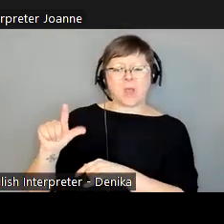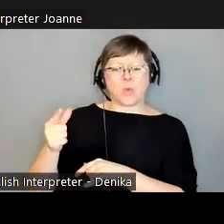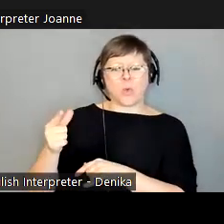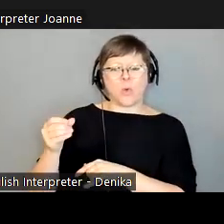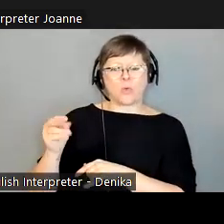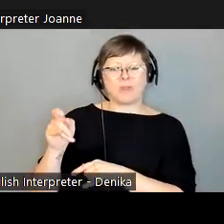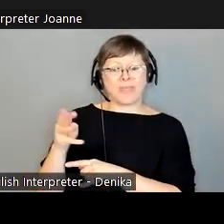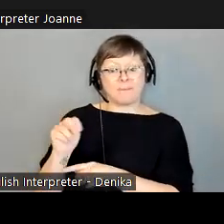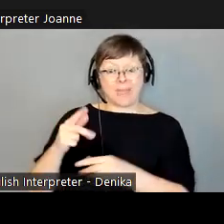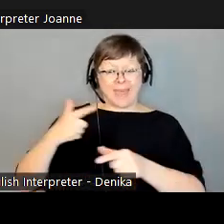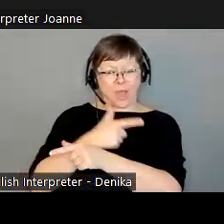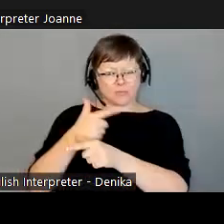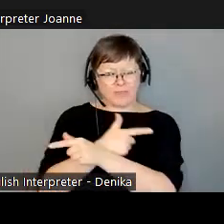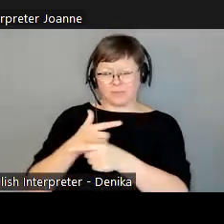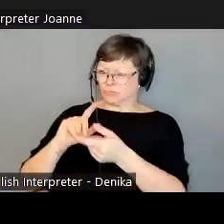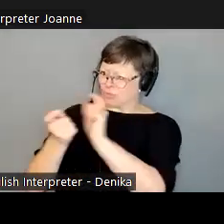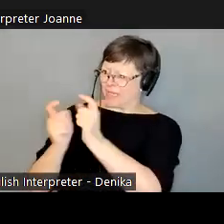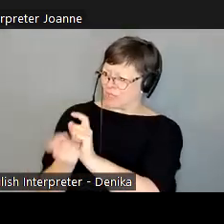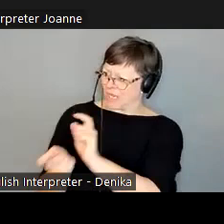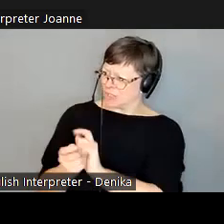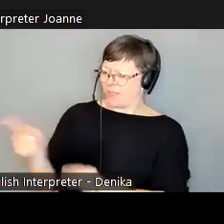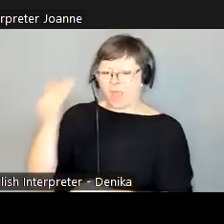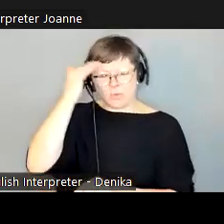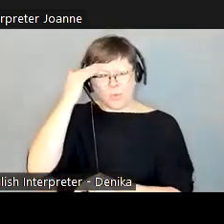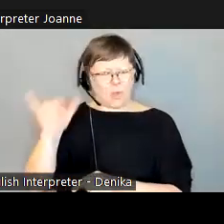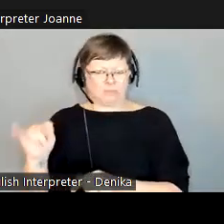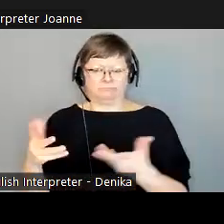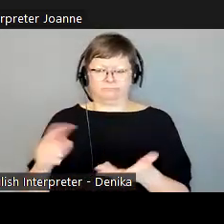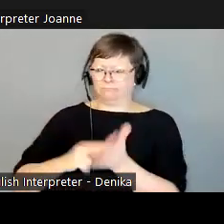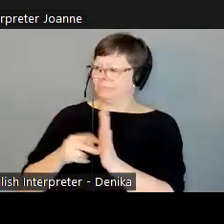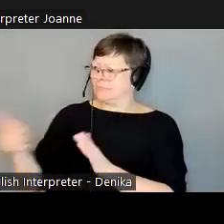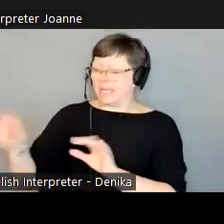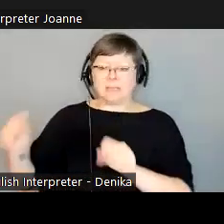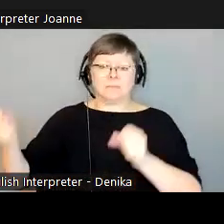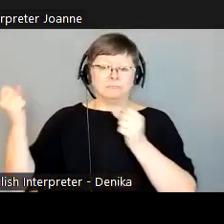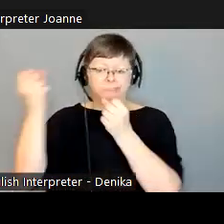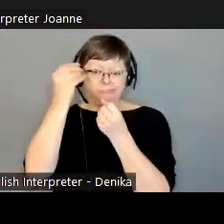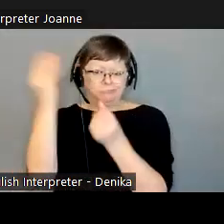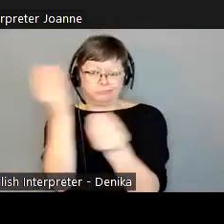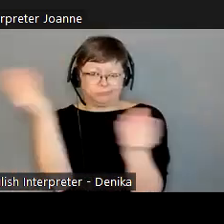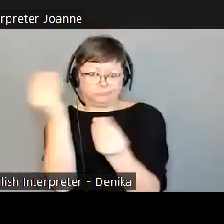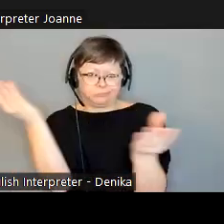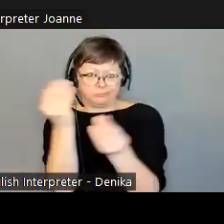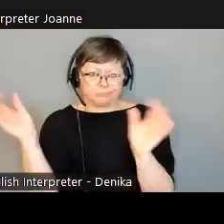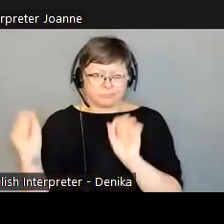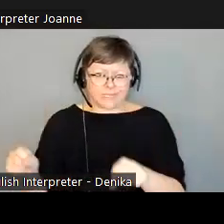features and all of that. And you can still get out information you want. I know a lot of